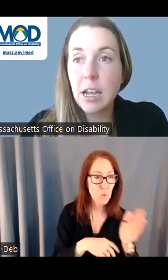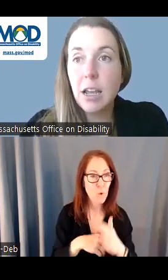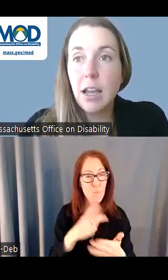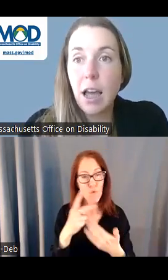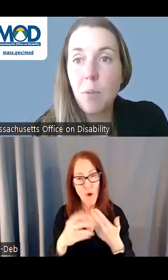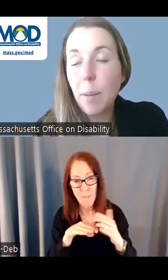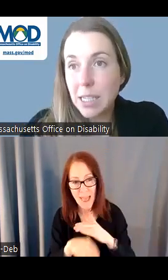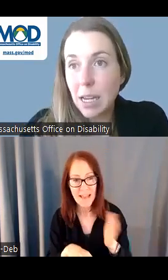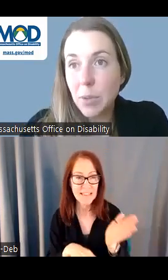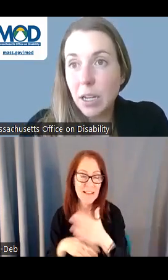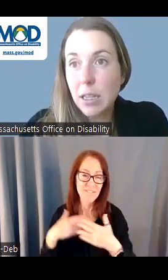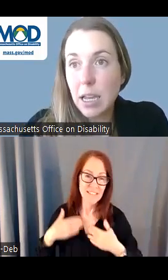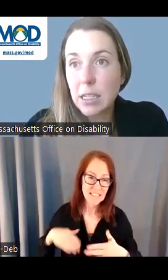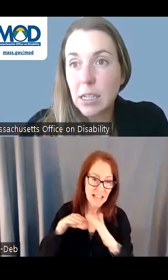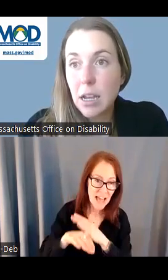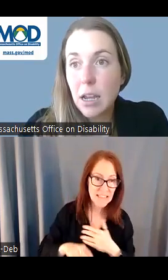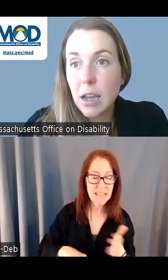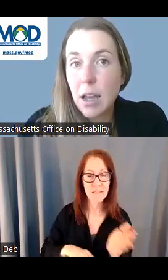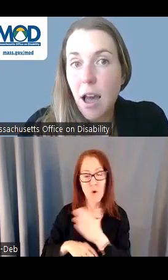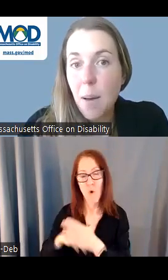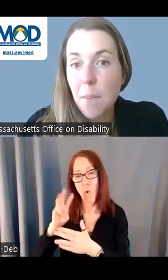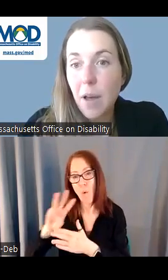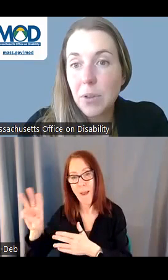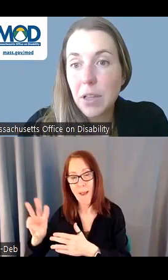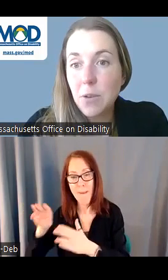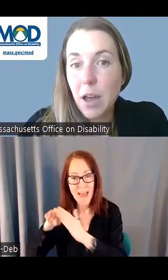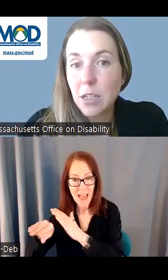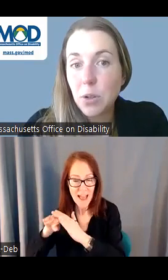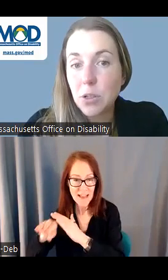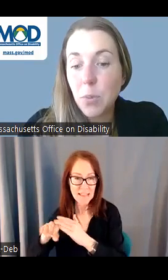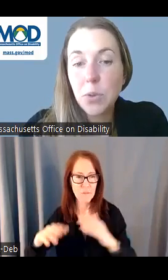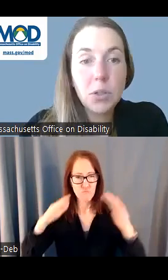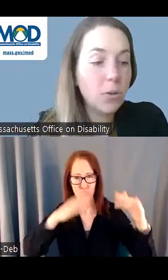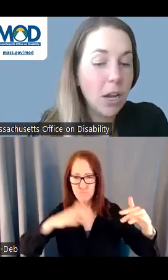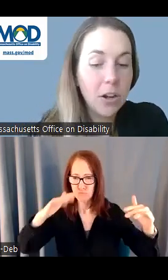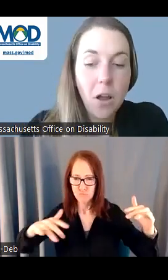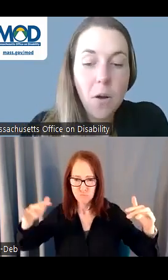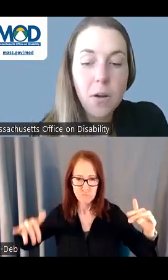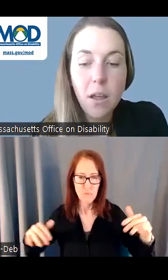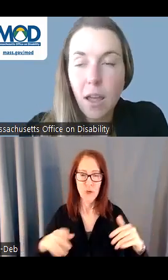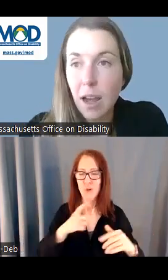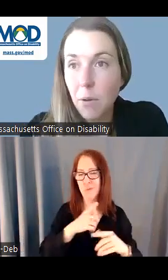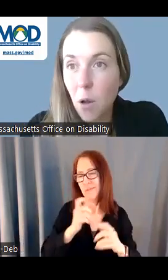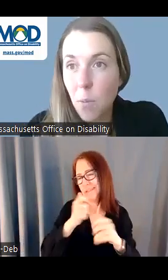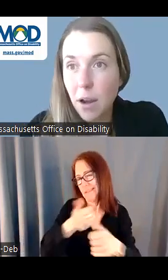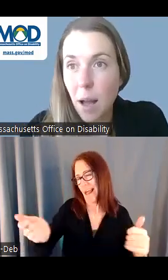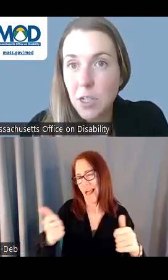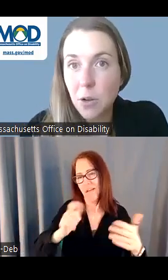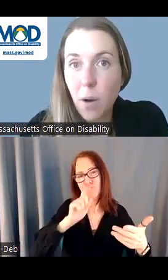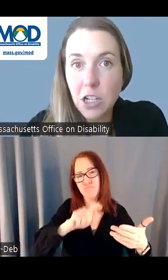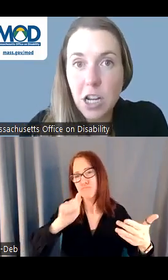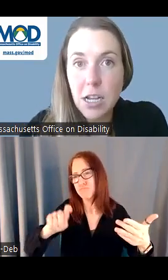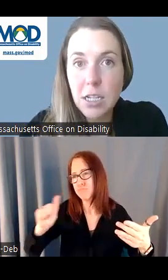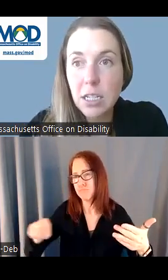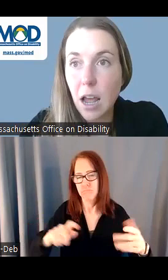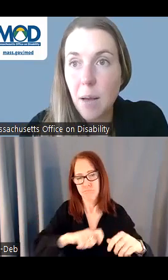links, web accessibility links. I will let you guys peruse those on your own, and I will open it up